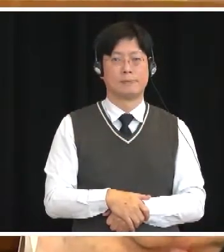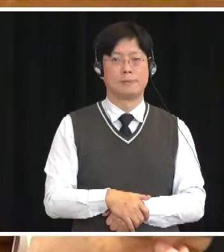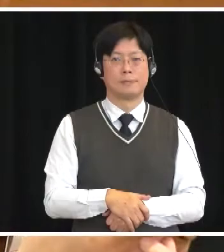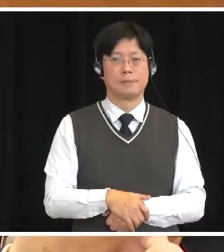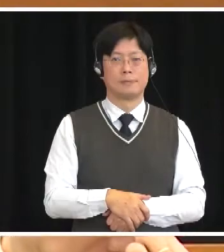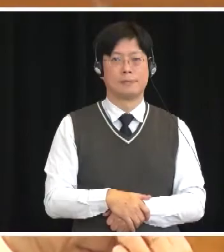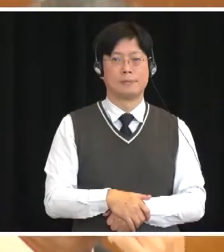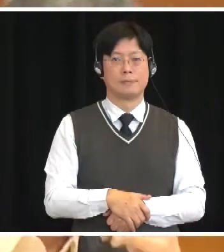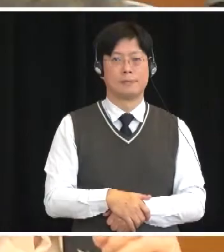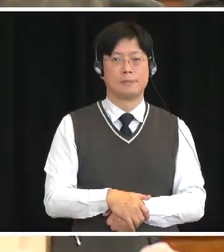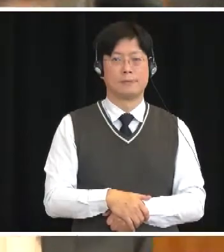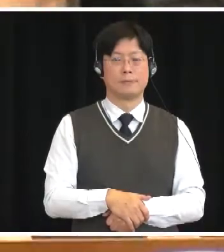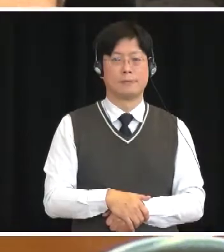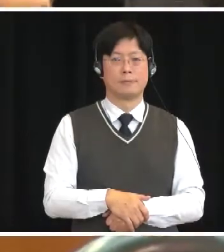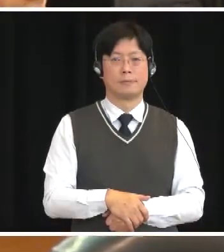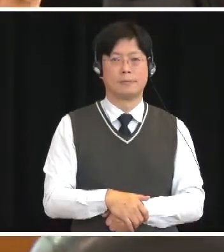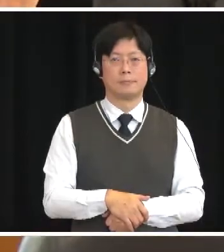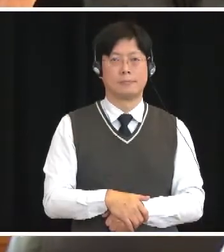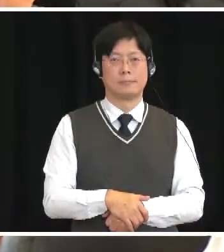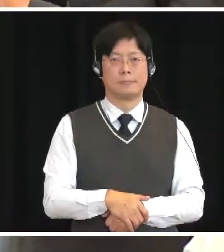employer.